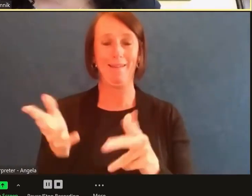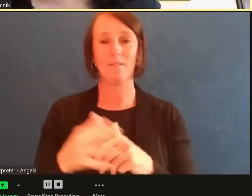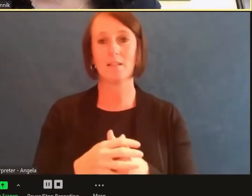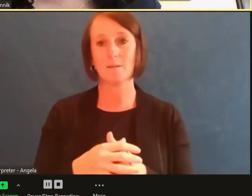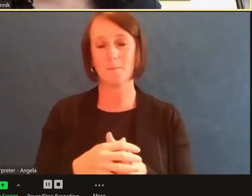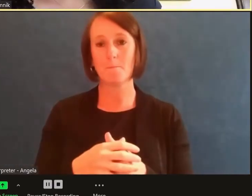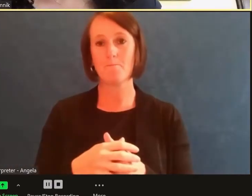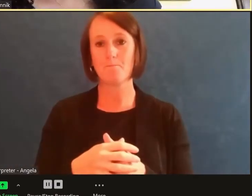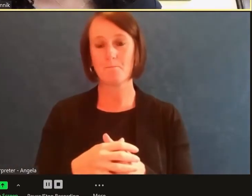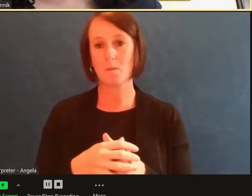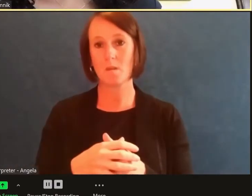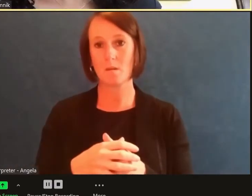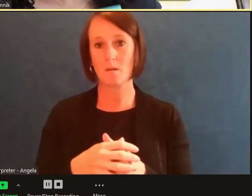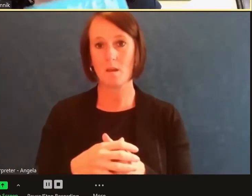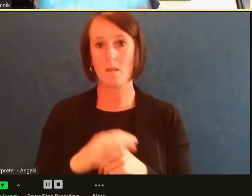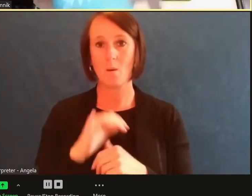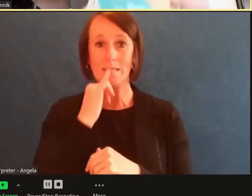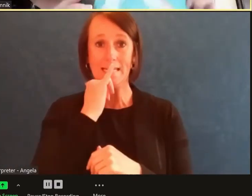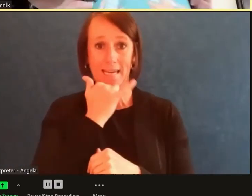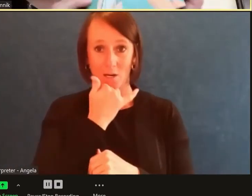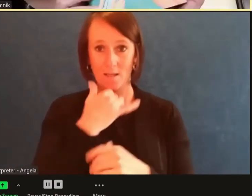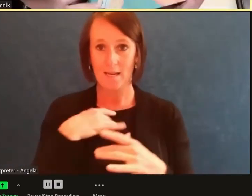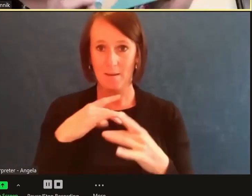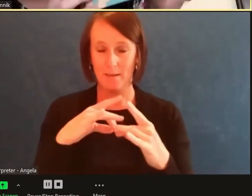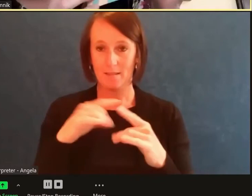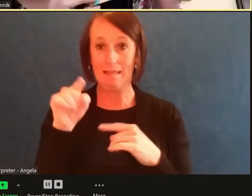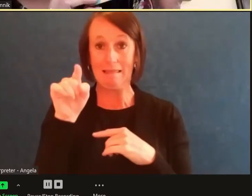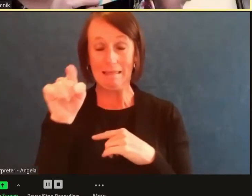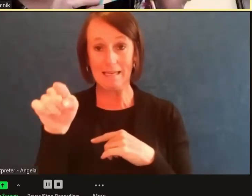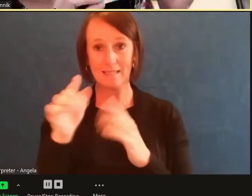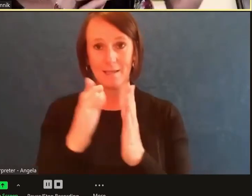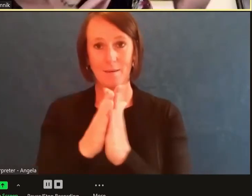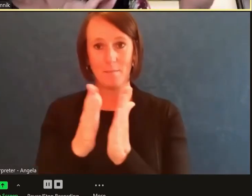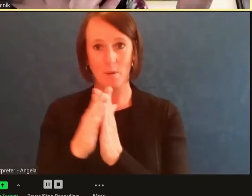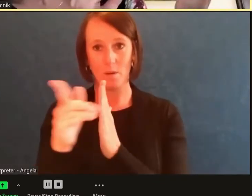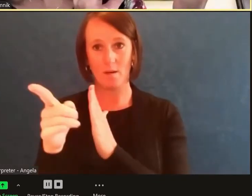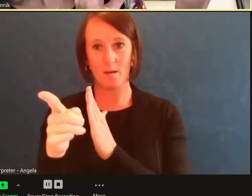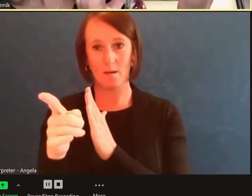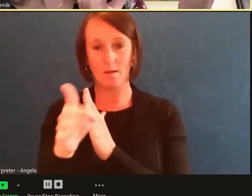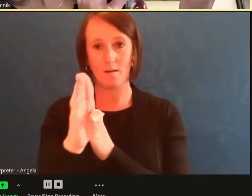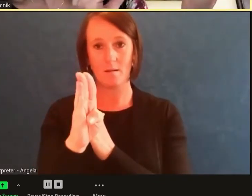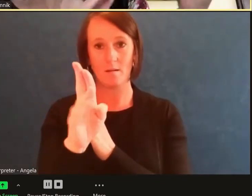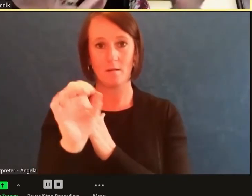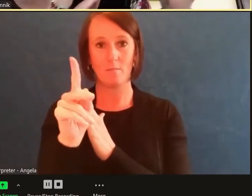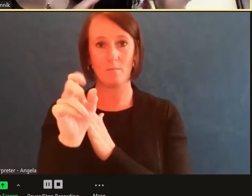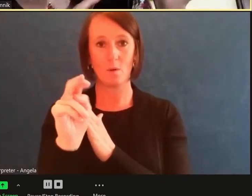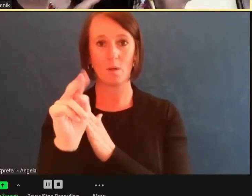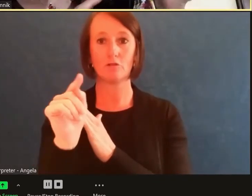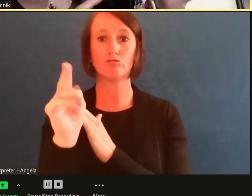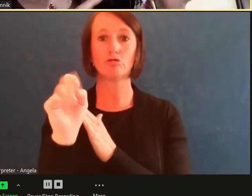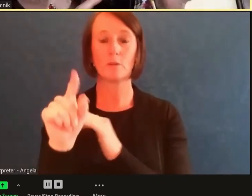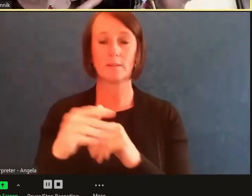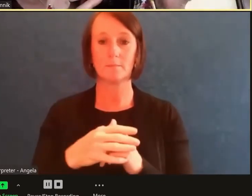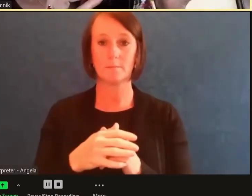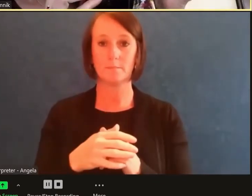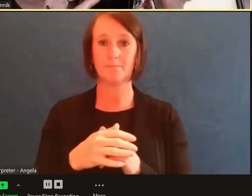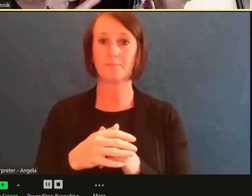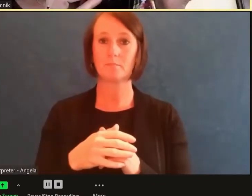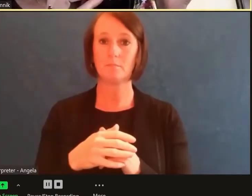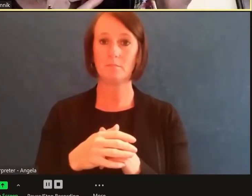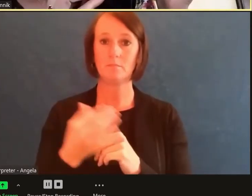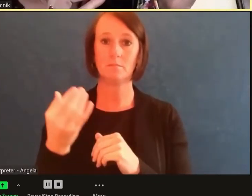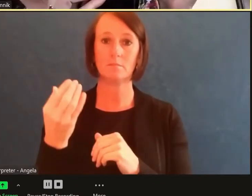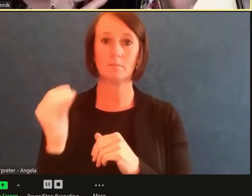to correct a small little error I made. I referred to your book, Broken Strings, but it is written, co-written with